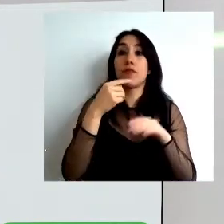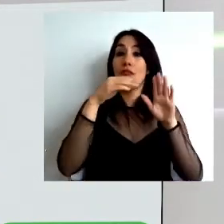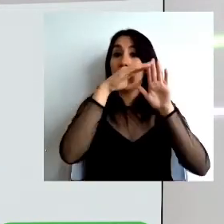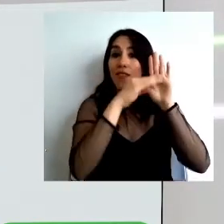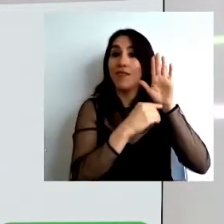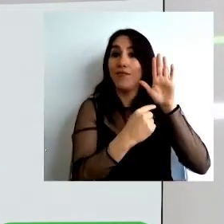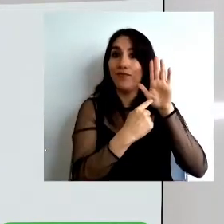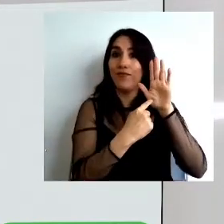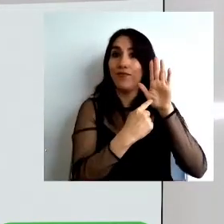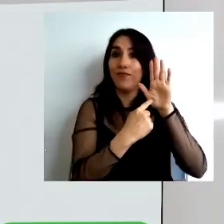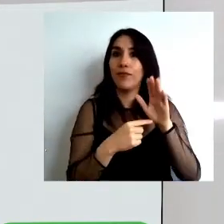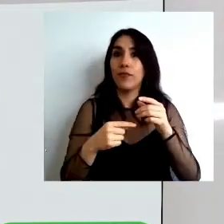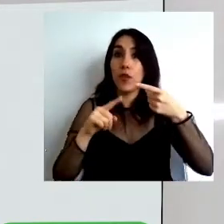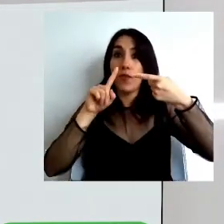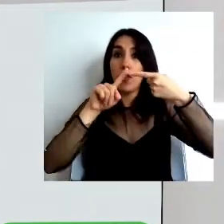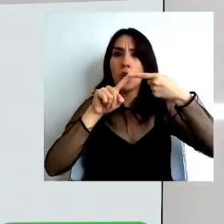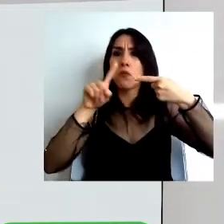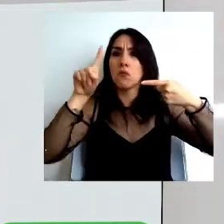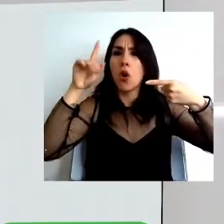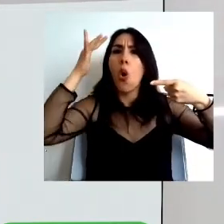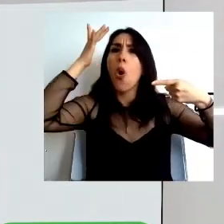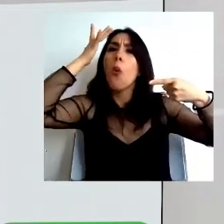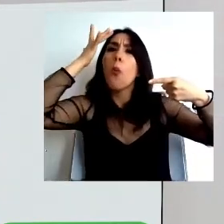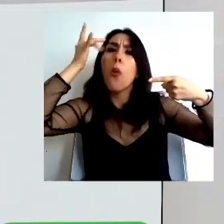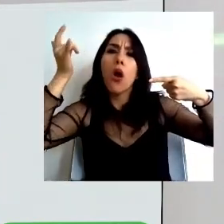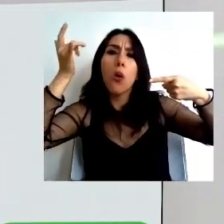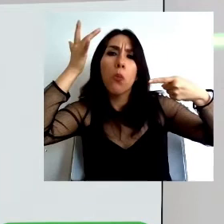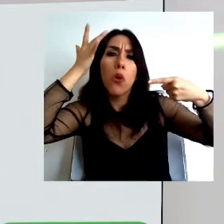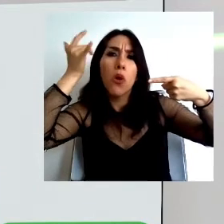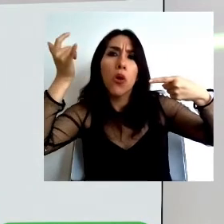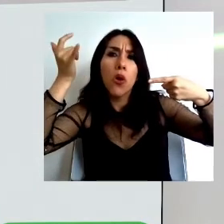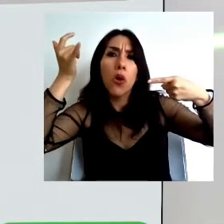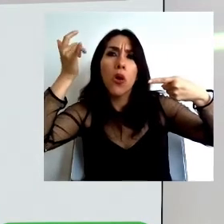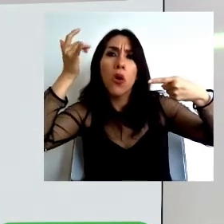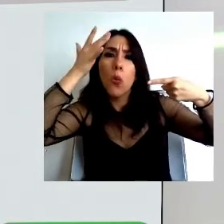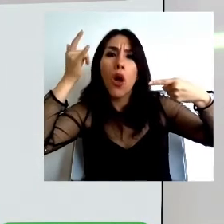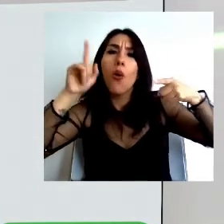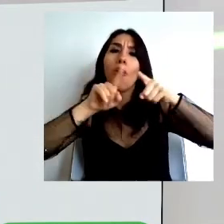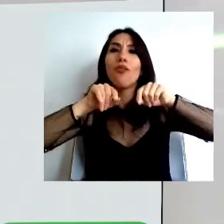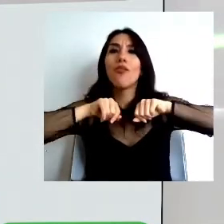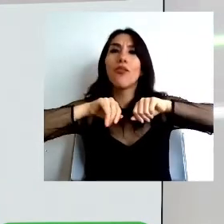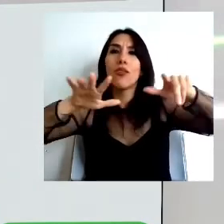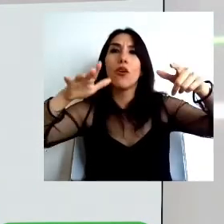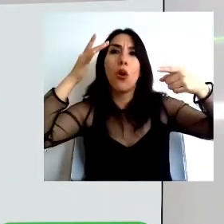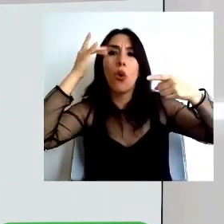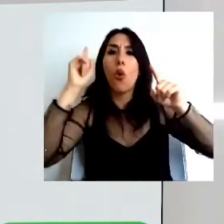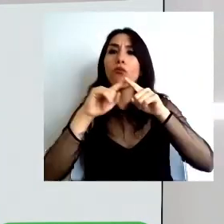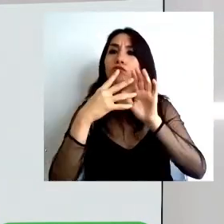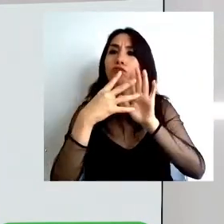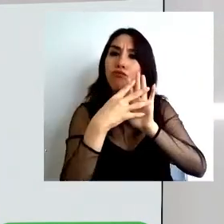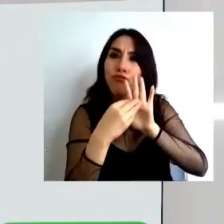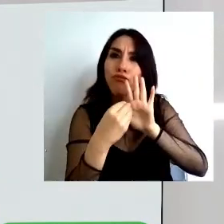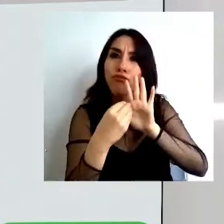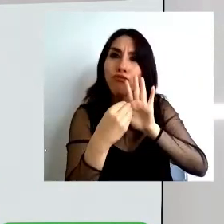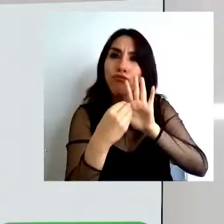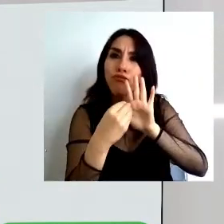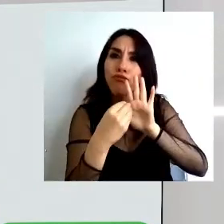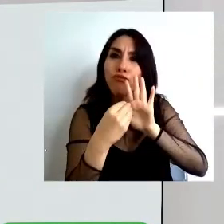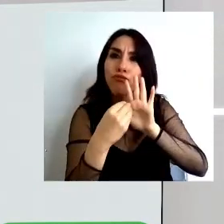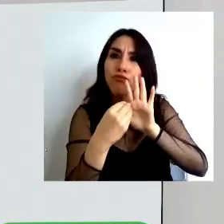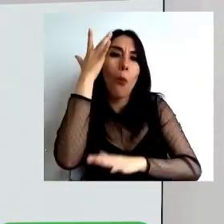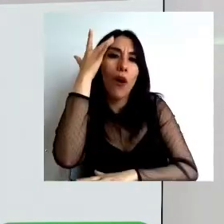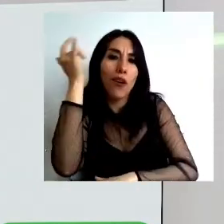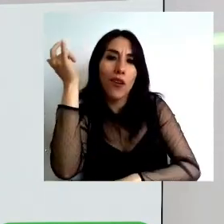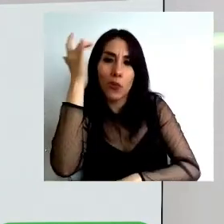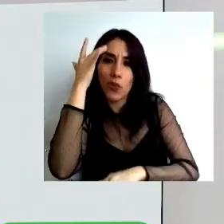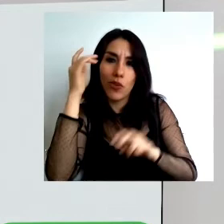is your goal with this? Is this only, is your funder forcing you to scale and replicate,